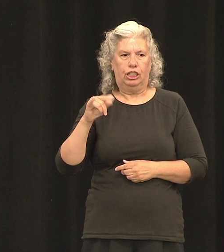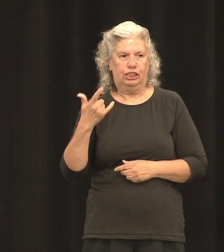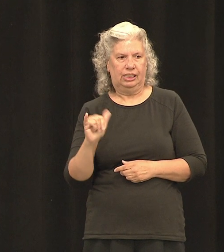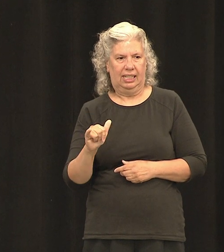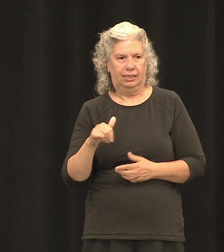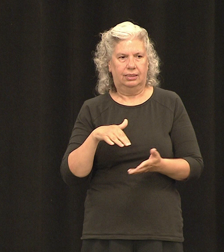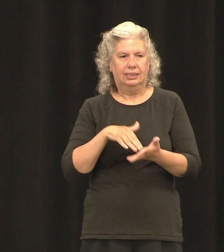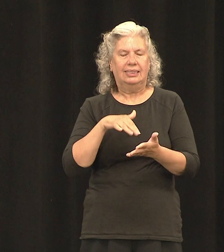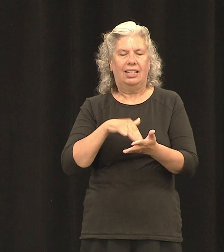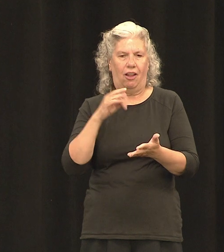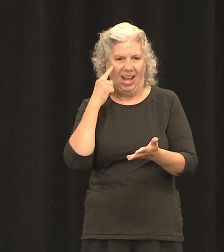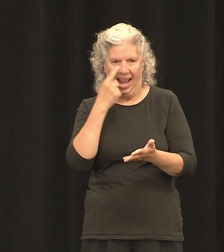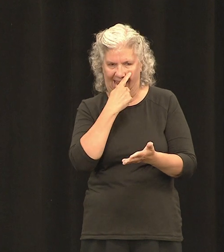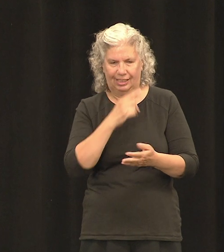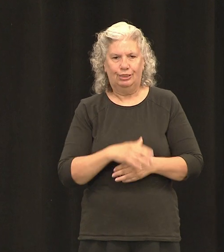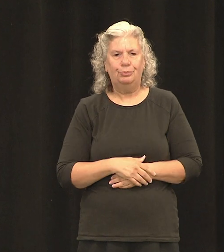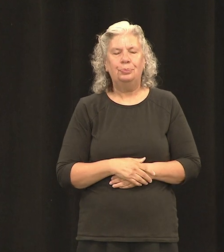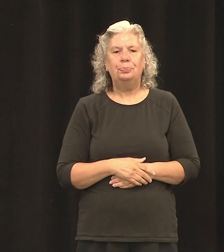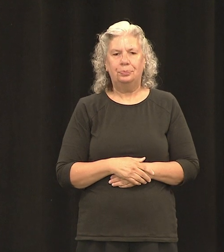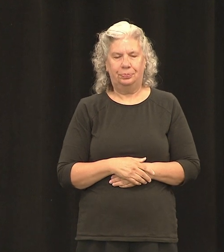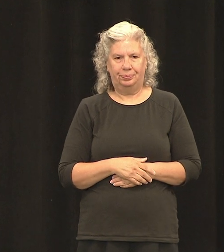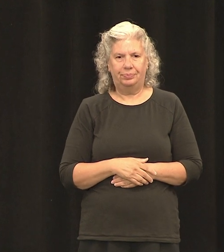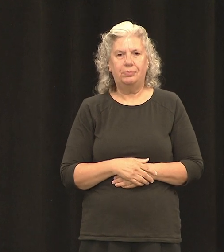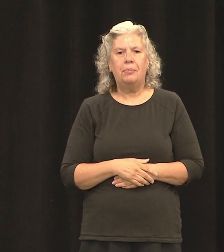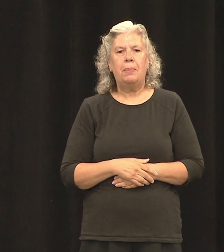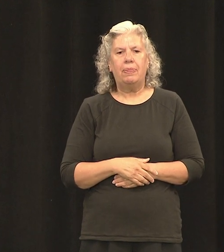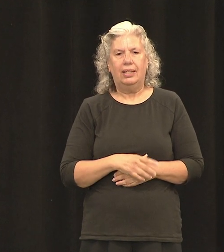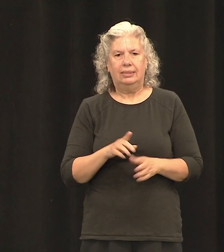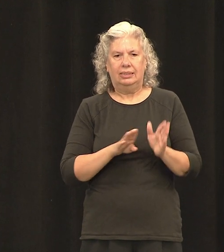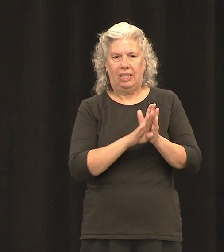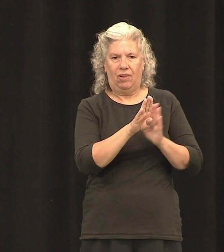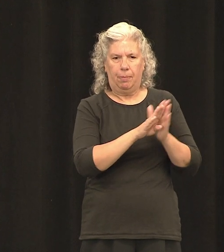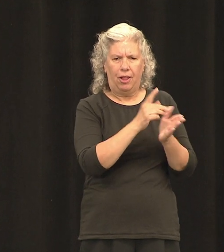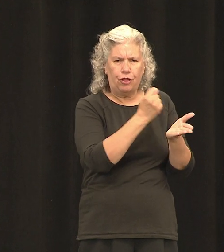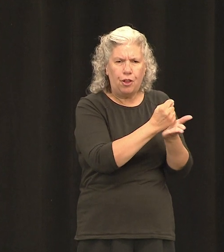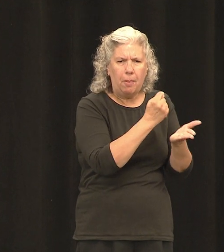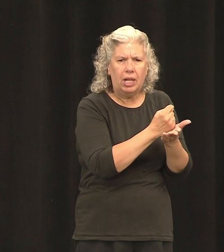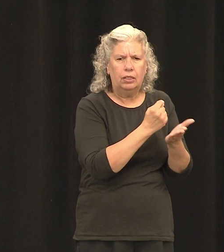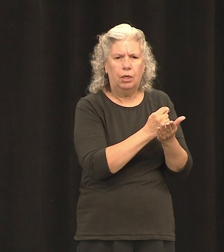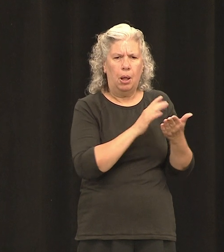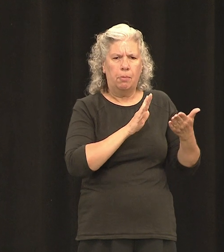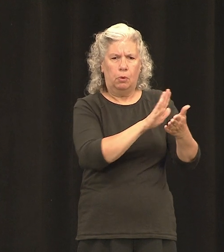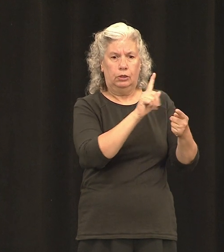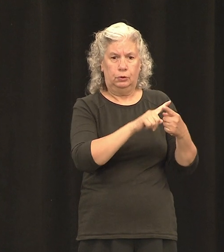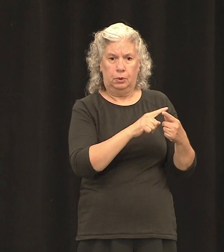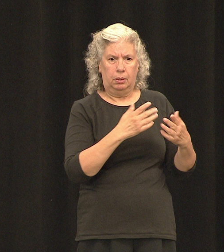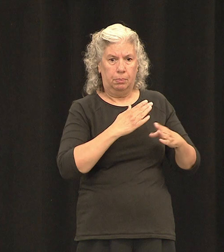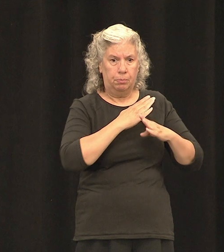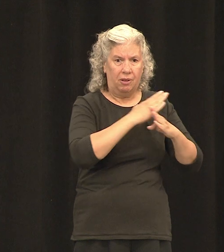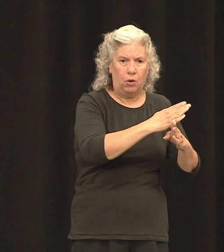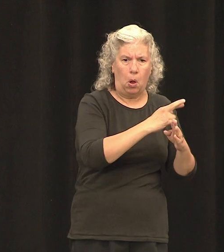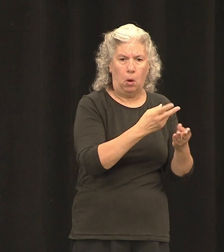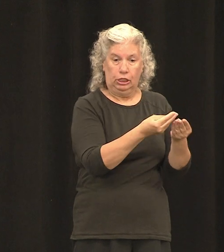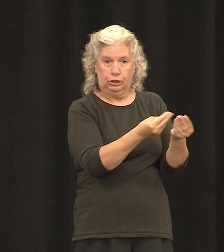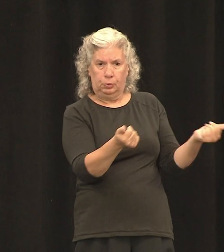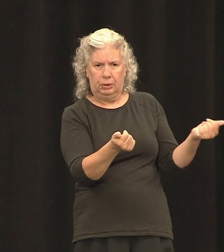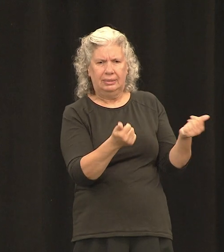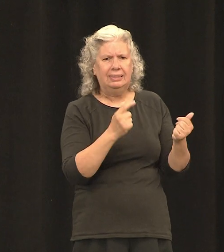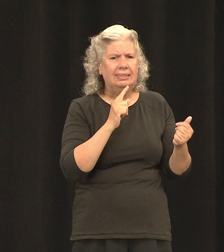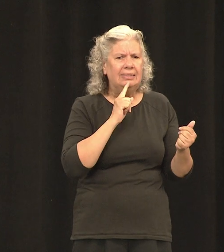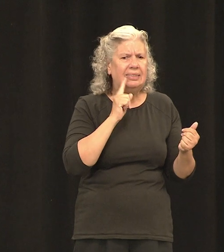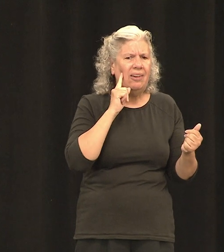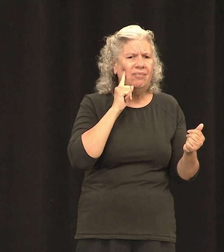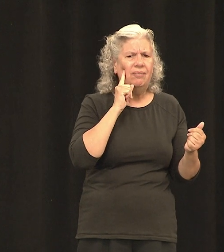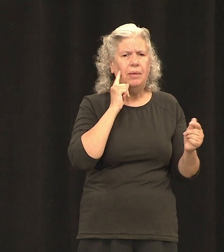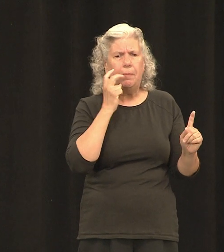syndrome and to develop therapeutic approaches to prevent or cure the deafness, imbalance, and blindness associated with